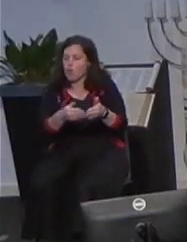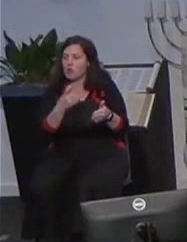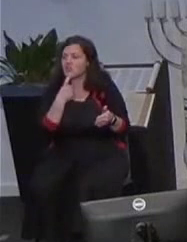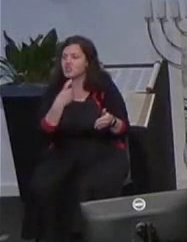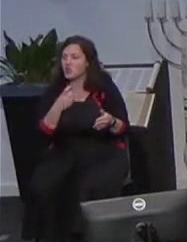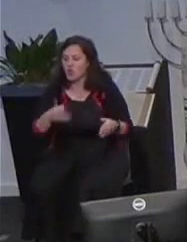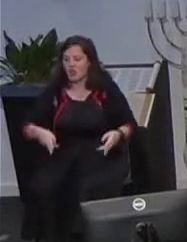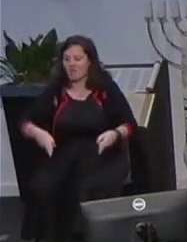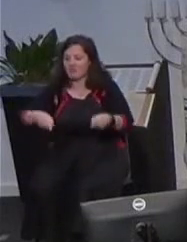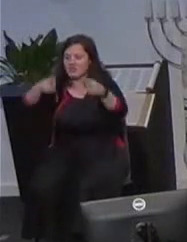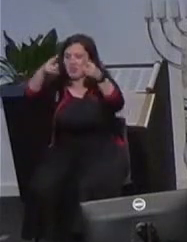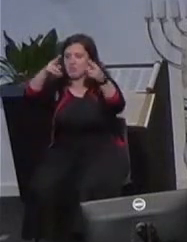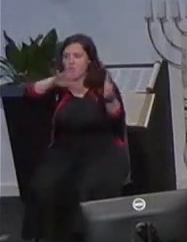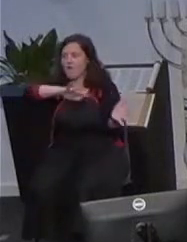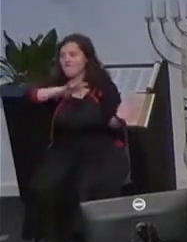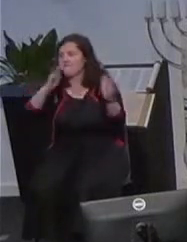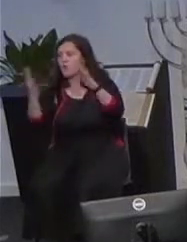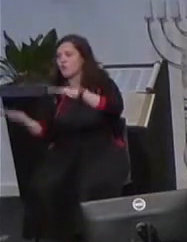is the cornerstone.